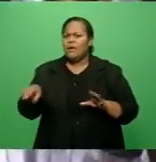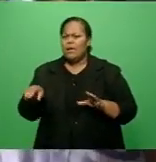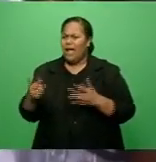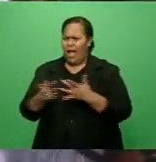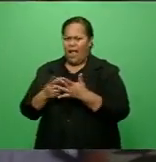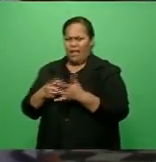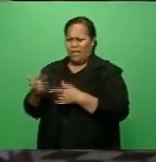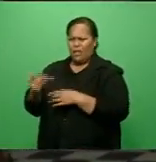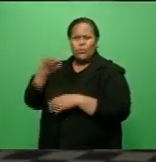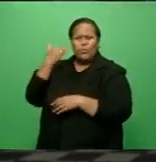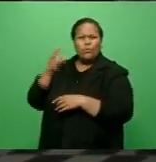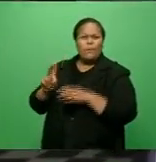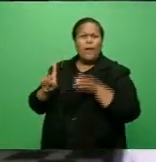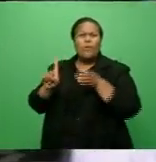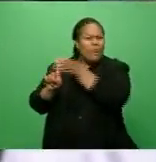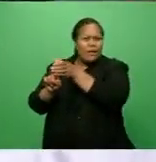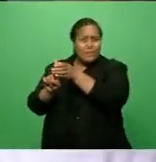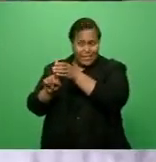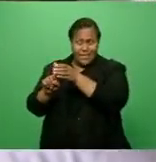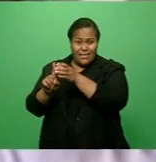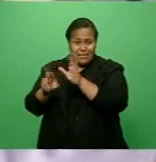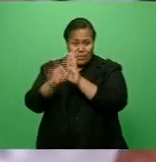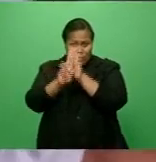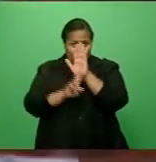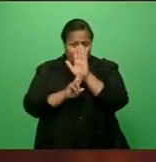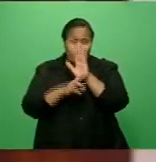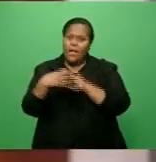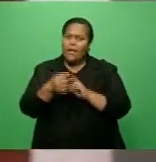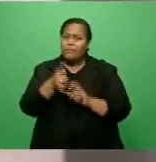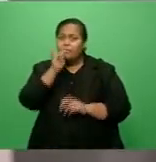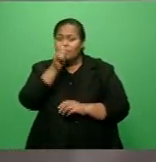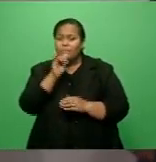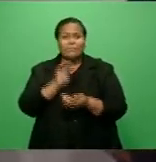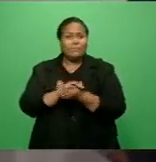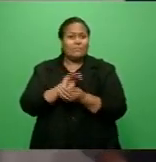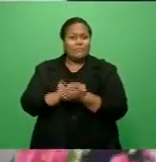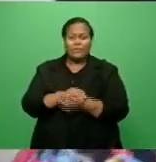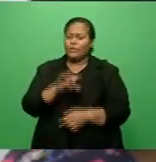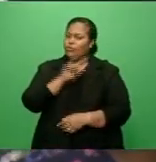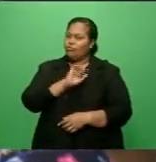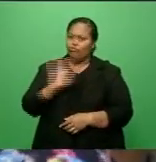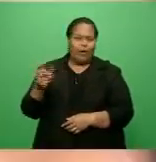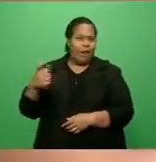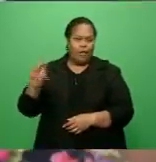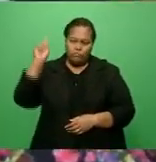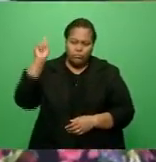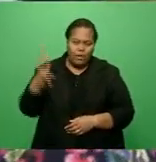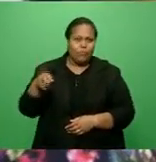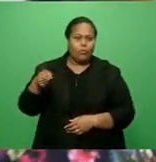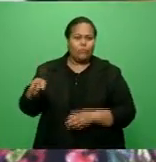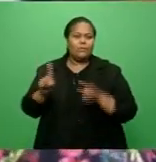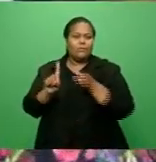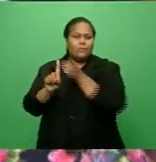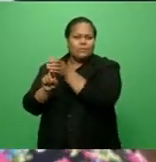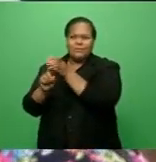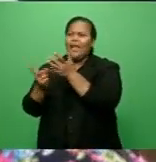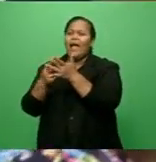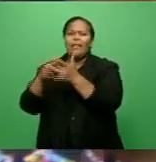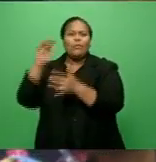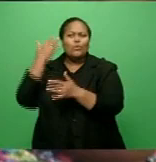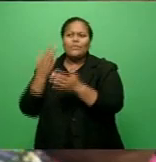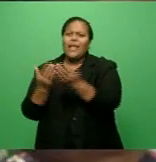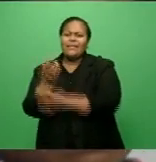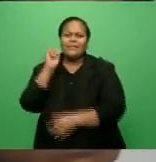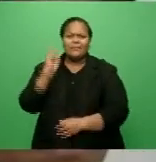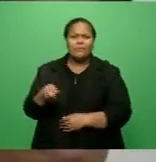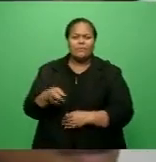The quarantine guidelines strictly state that consuming alcohol, kava or even socializing in other rooms is prohibited.